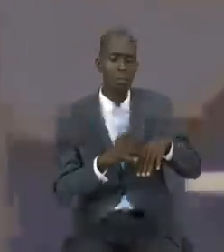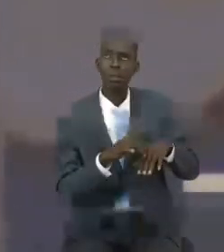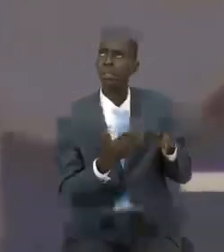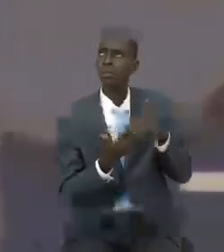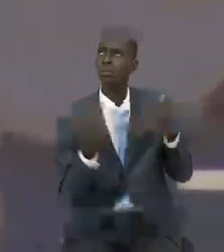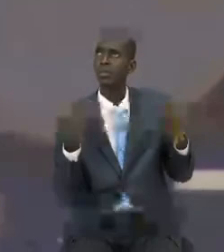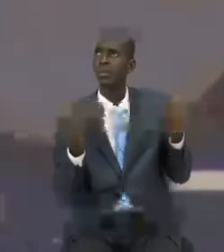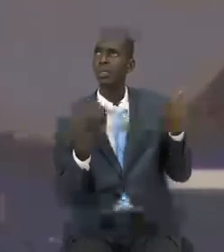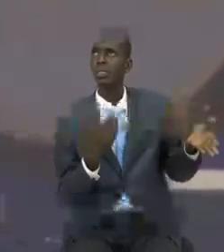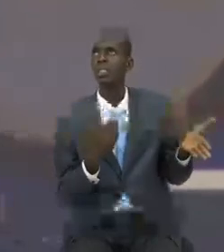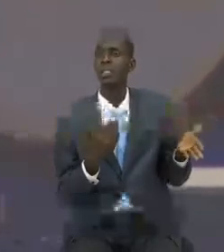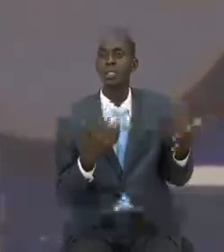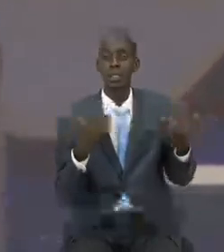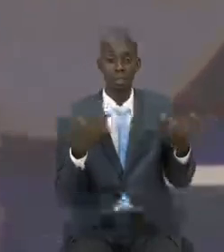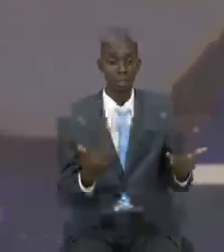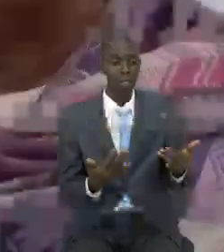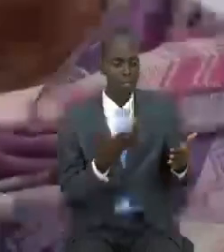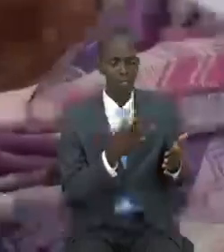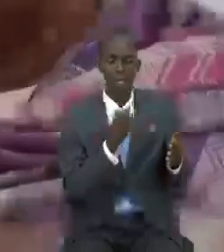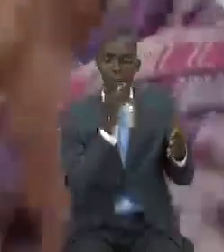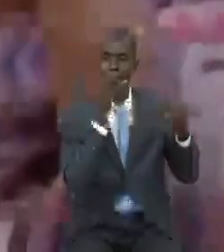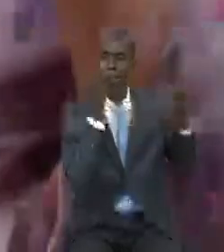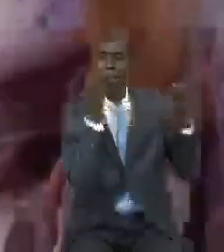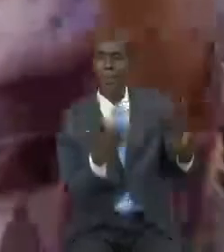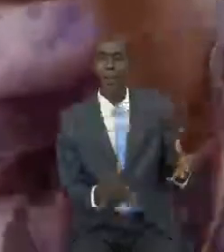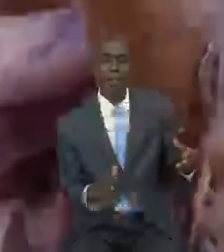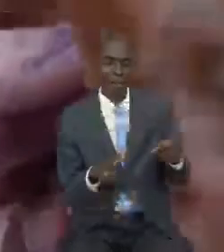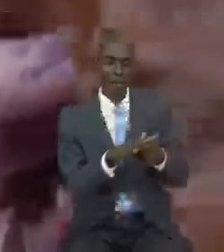here. Now there is plenty.